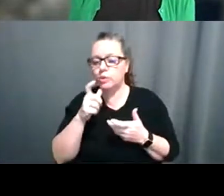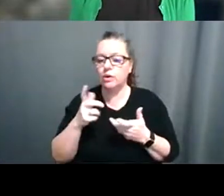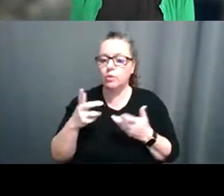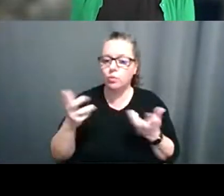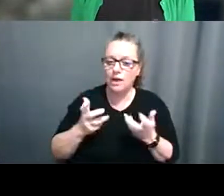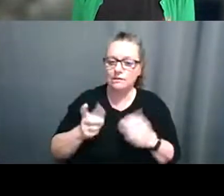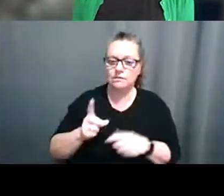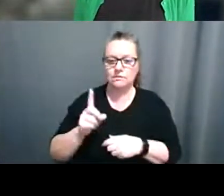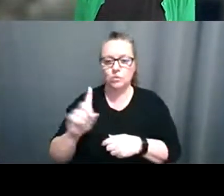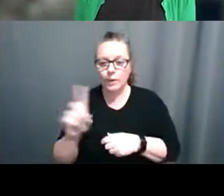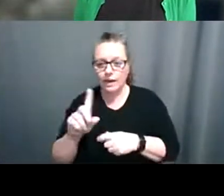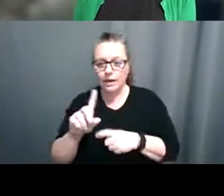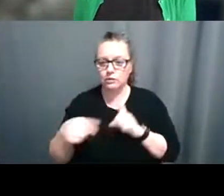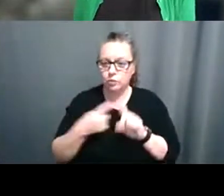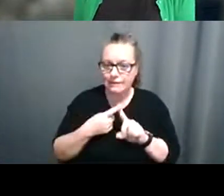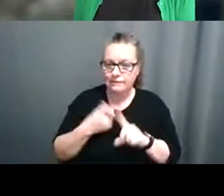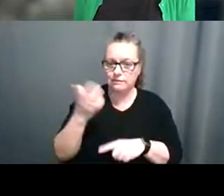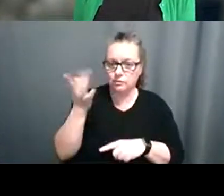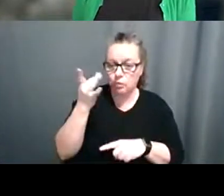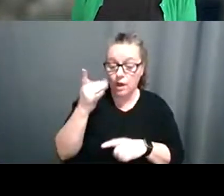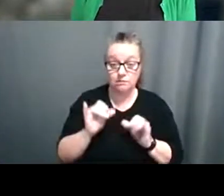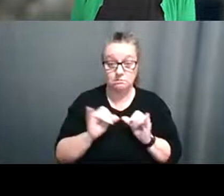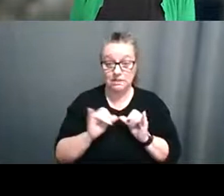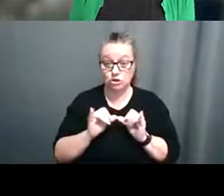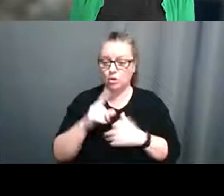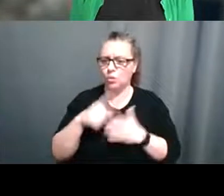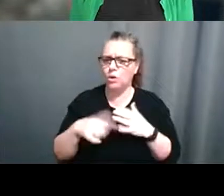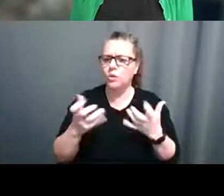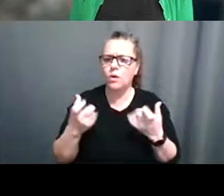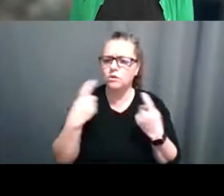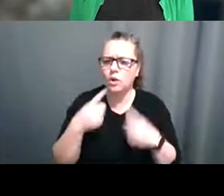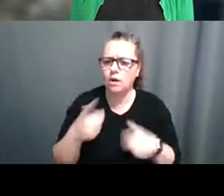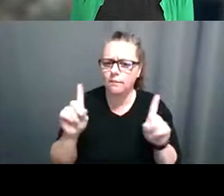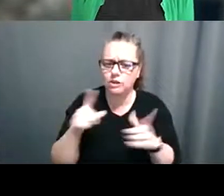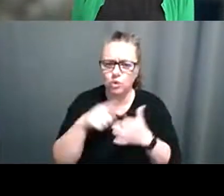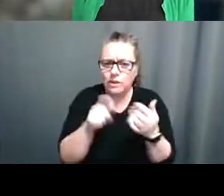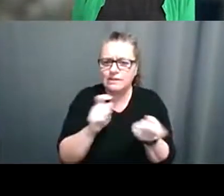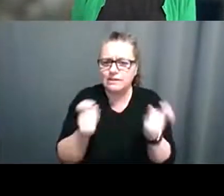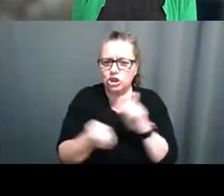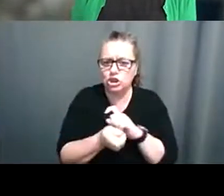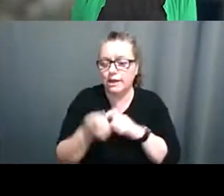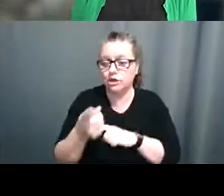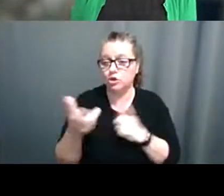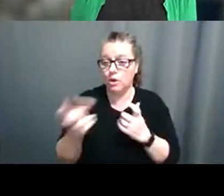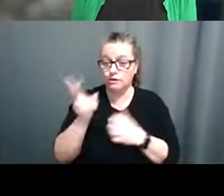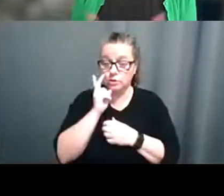why. Measurable, what do you want to accomplish? What is the change you want to see?